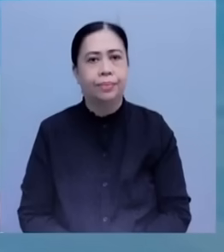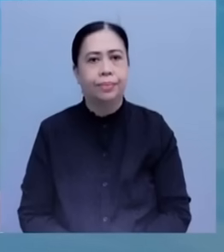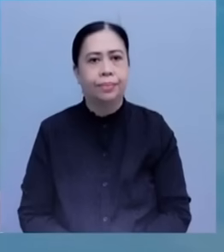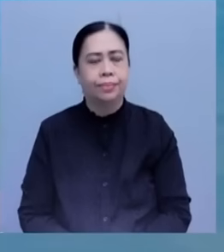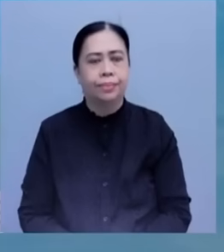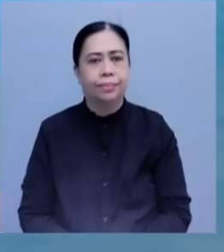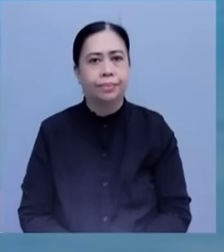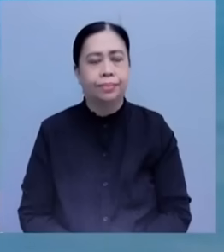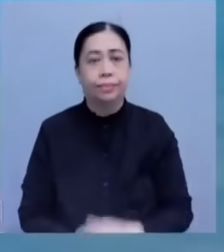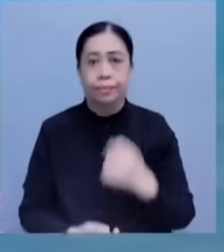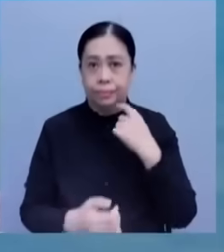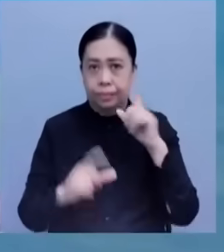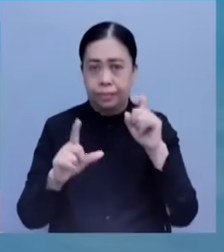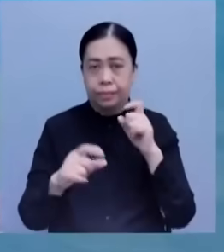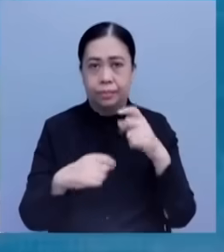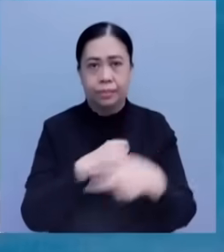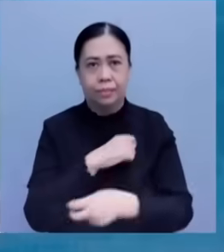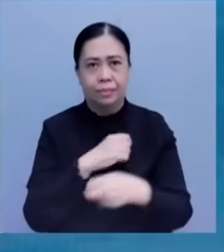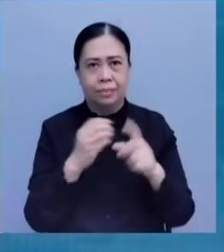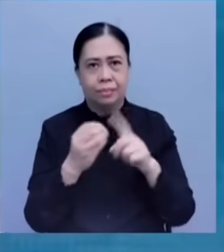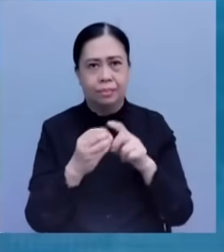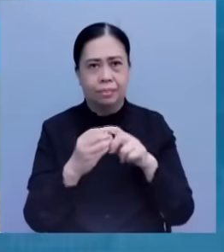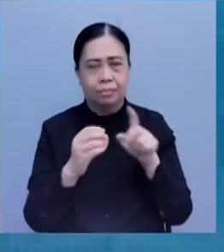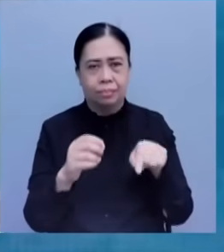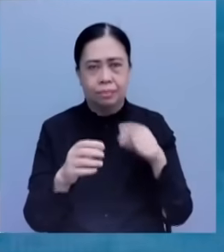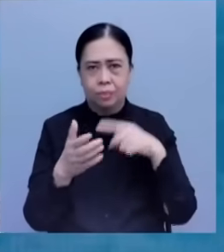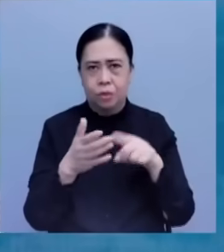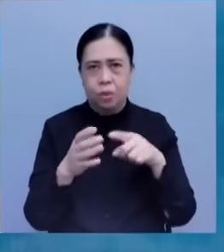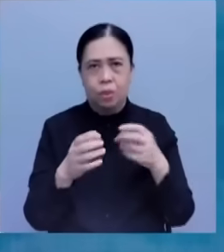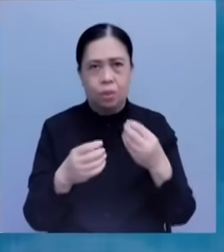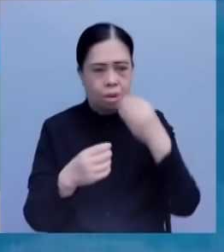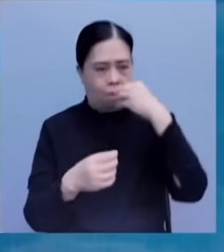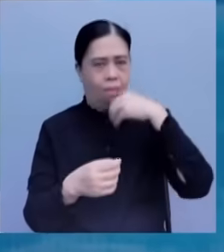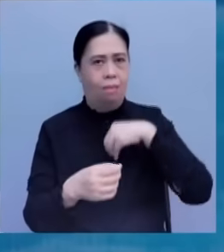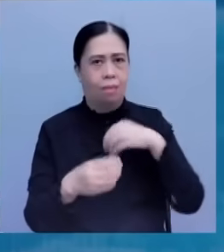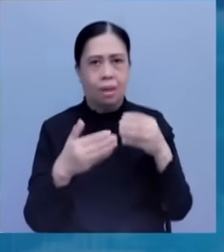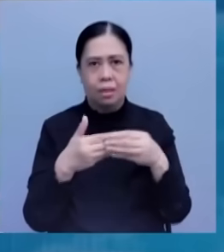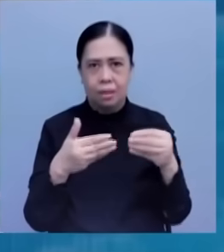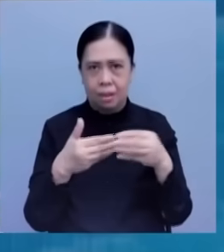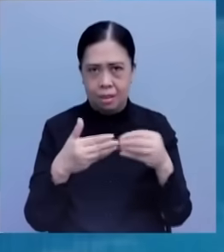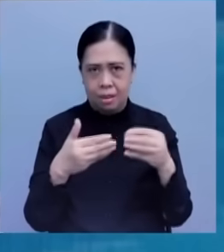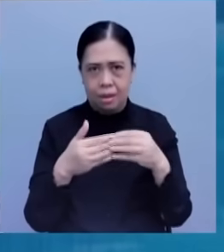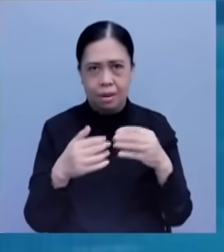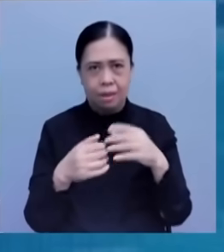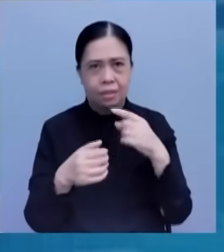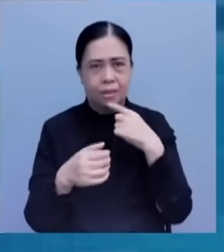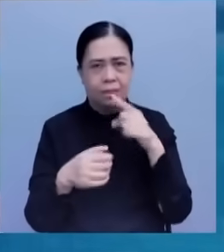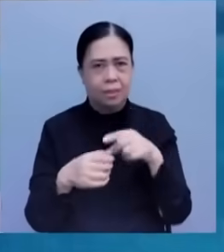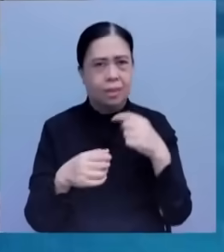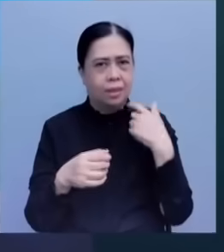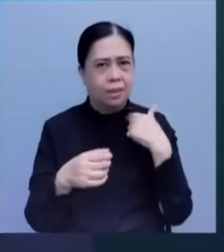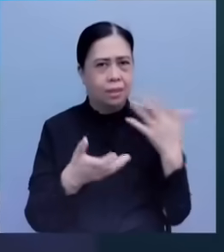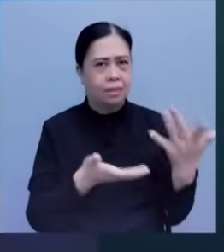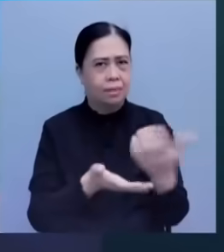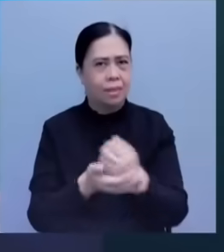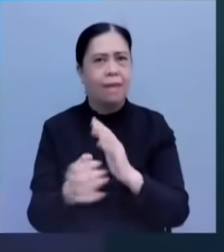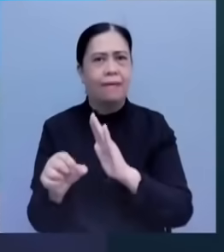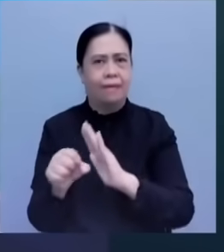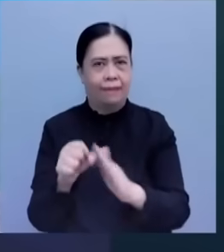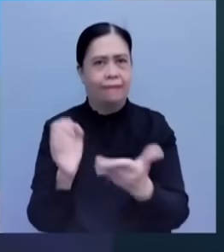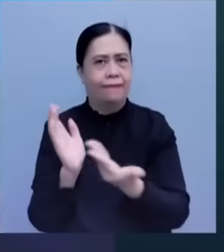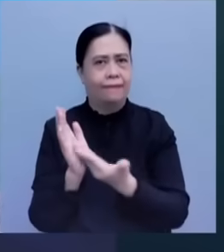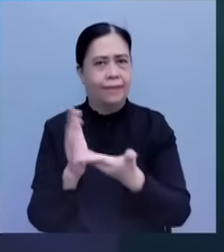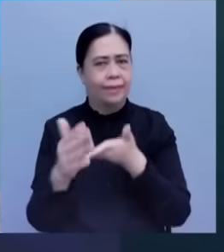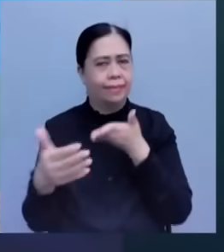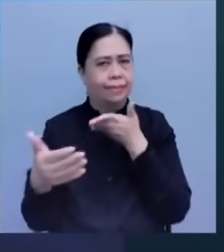As for the alleged theft involving a screening officer who swallowed dollar bills, Aplasca says they have gathered enough evidence to charge